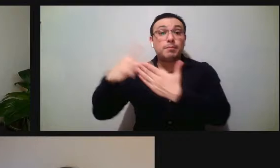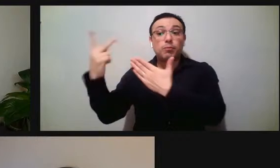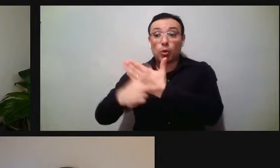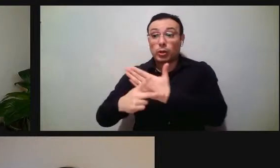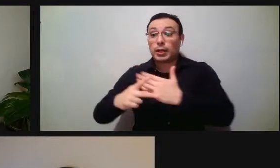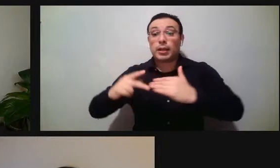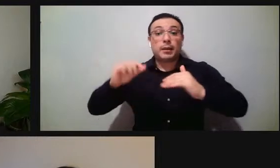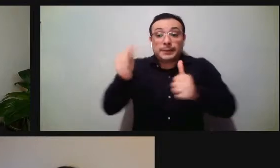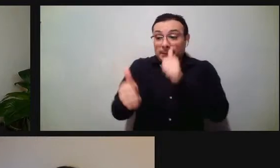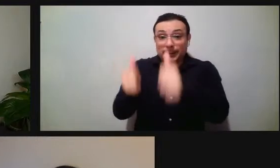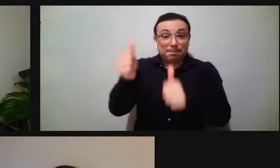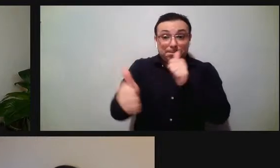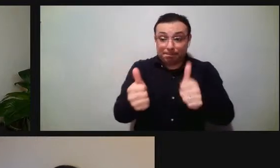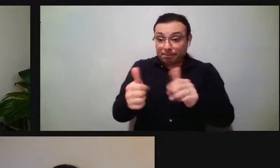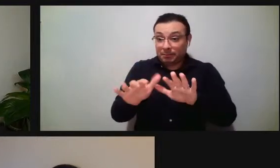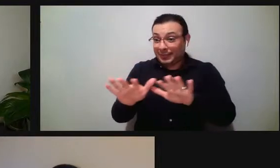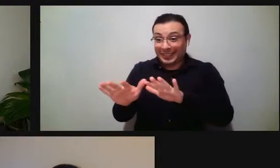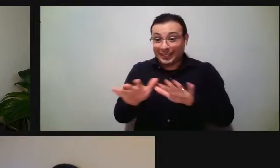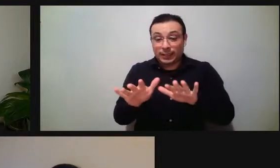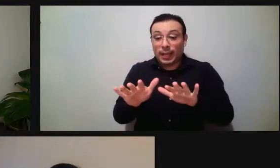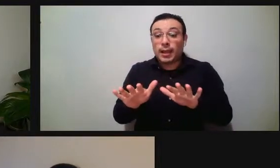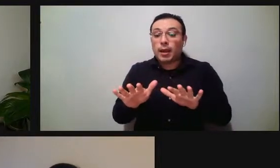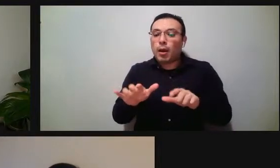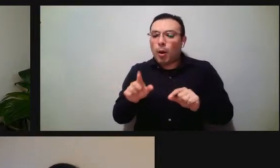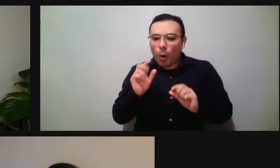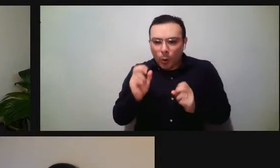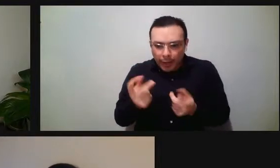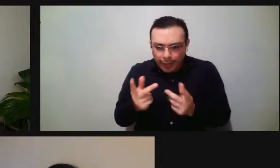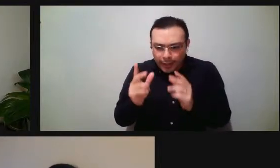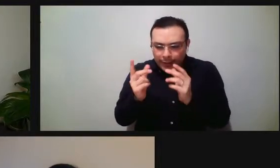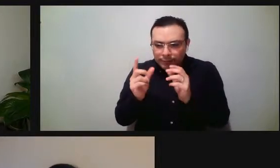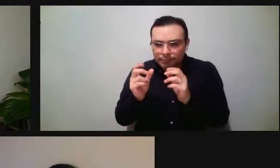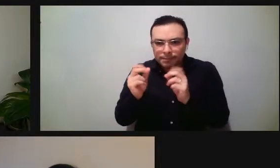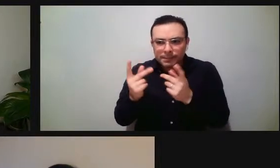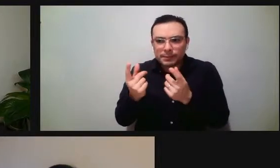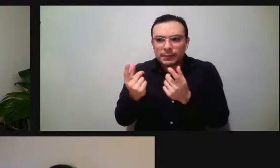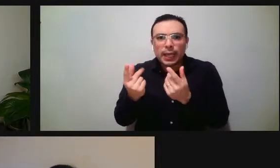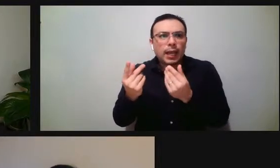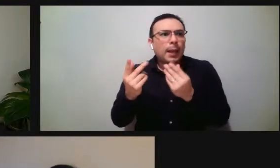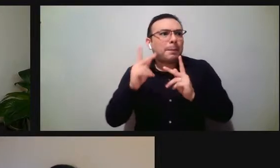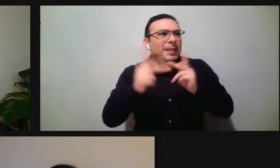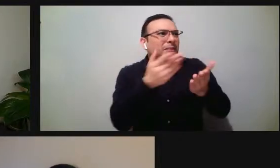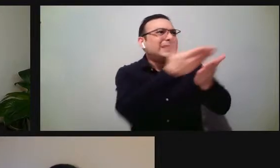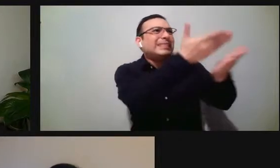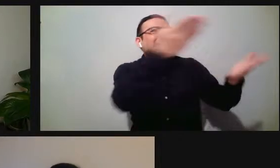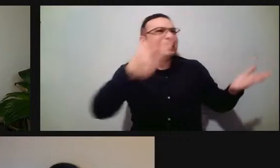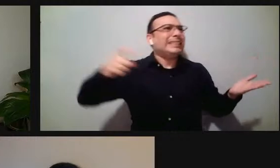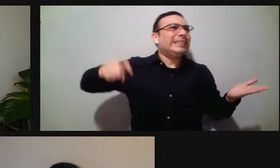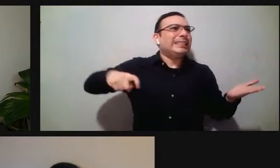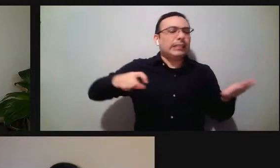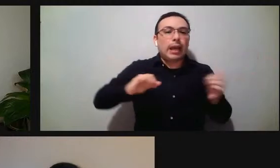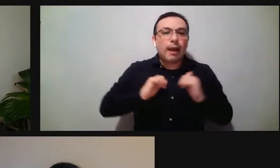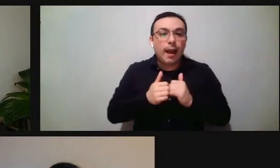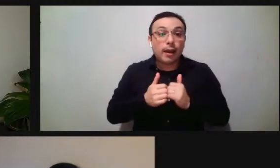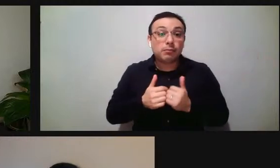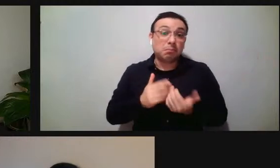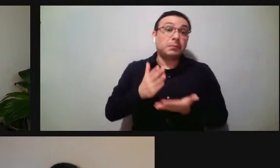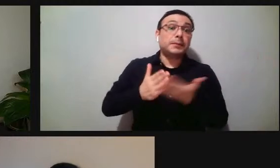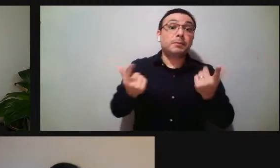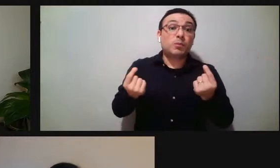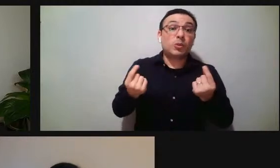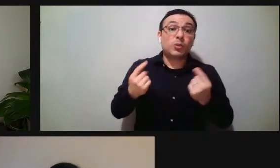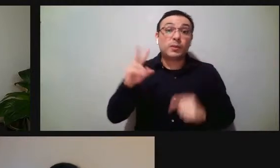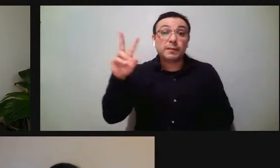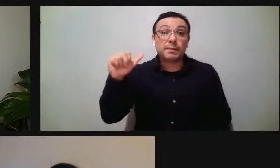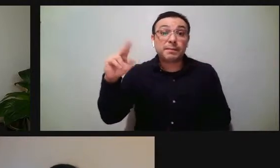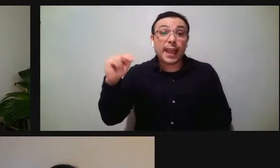things we're looking at now is how do you get vaccines out in the community? And a lot of that means, taking mobile vans out in the community